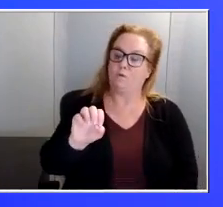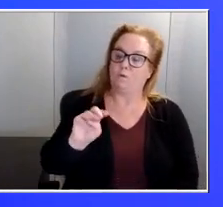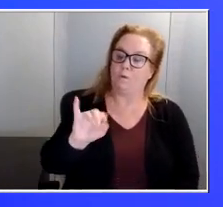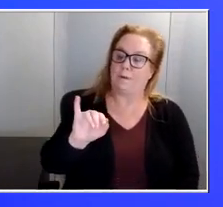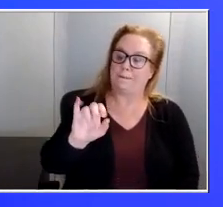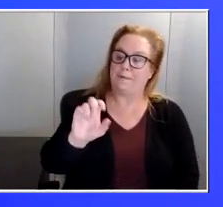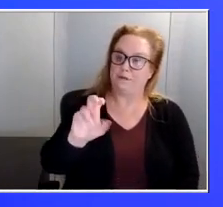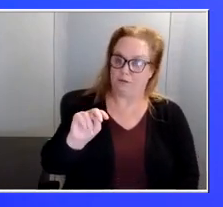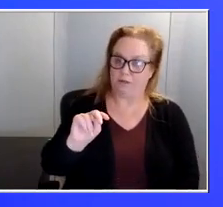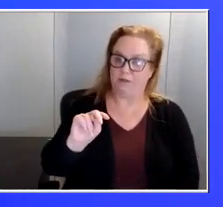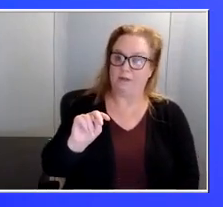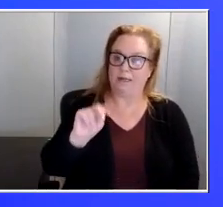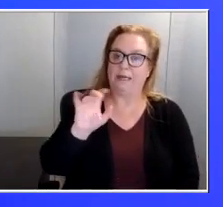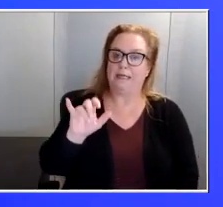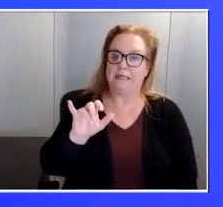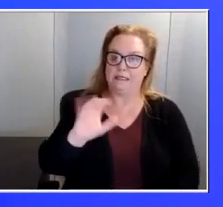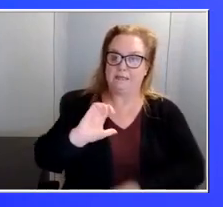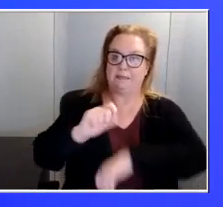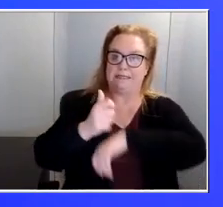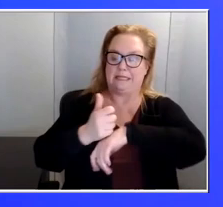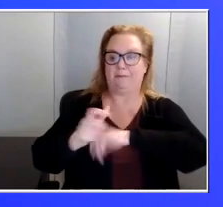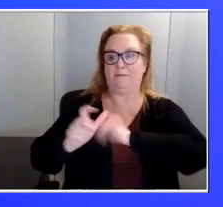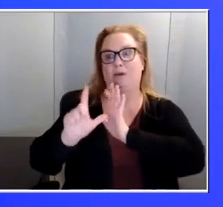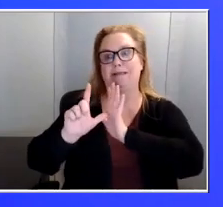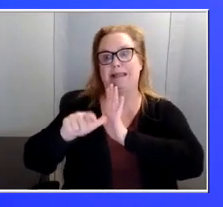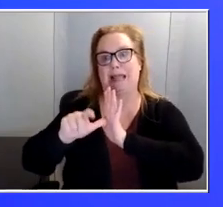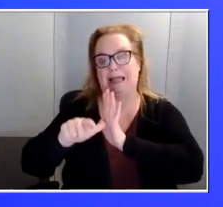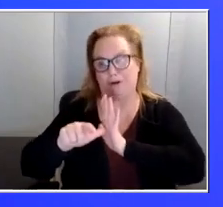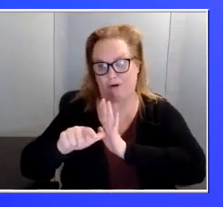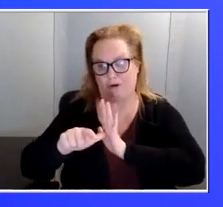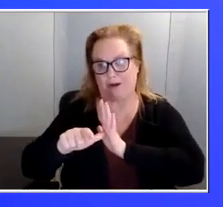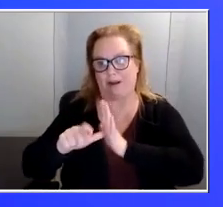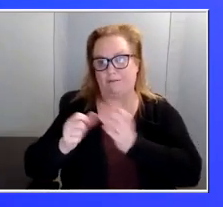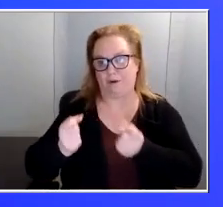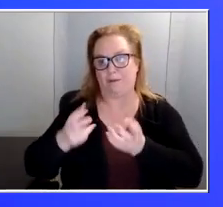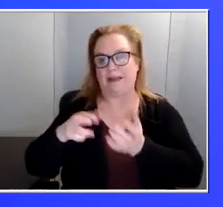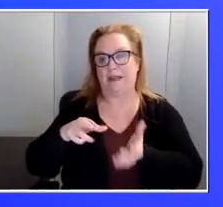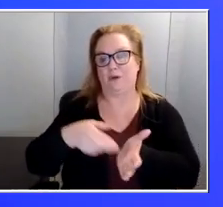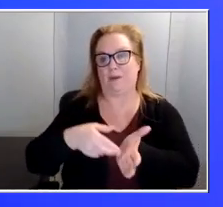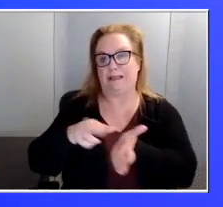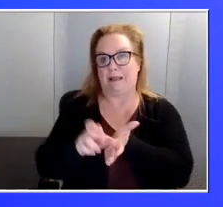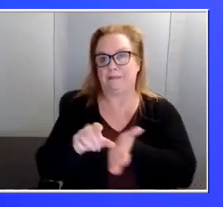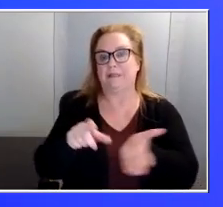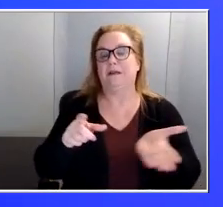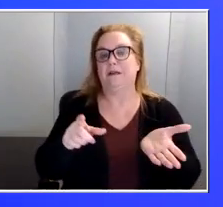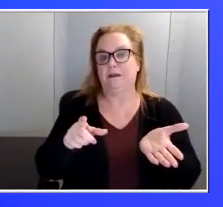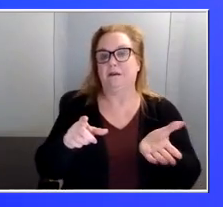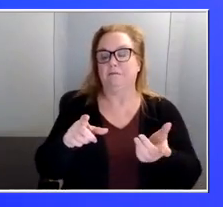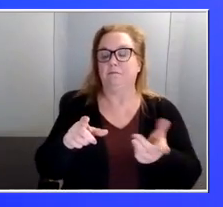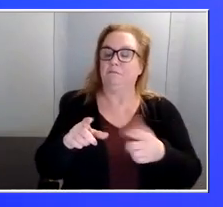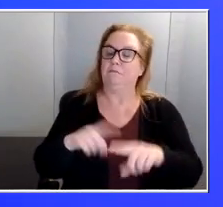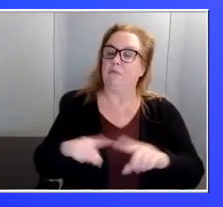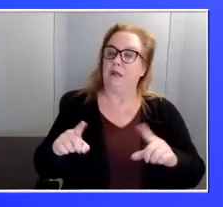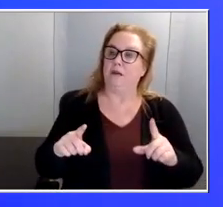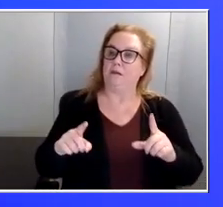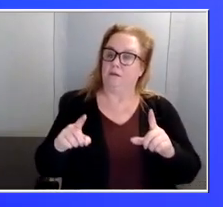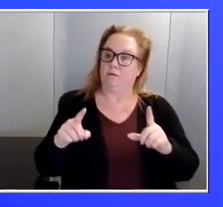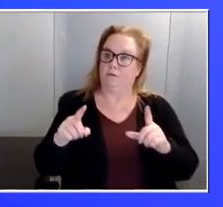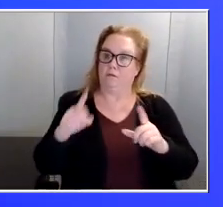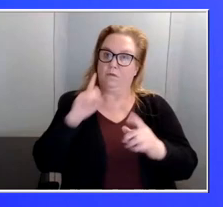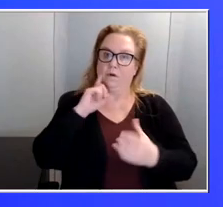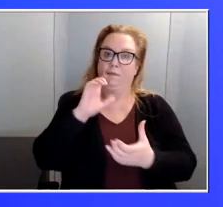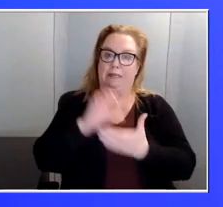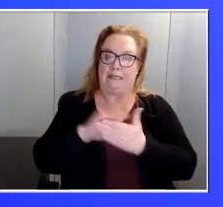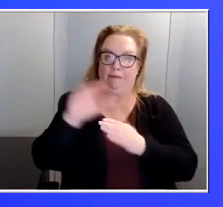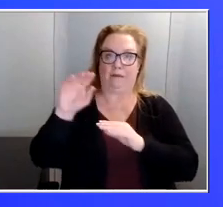clinical trials, has been designed for later and after many relapses. However, we are believing that it is going to move up front with CAR T